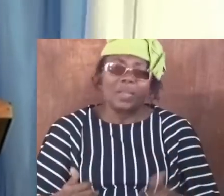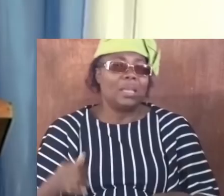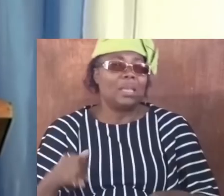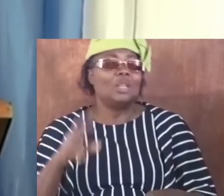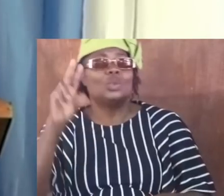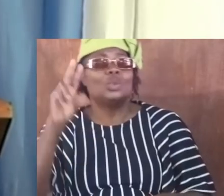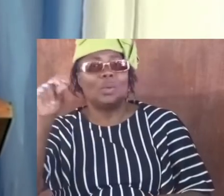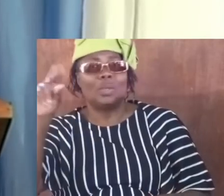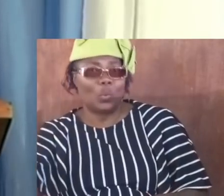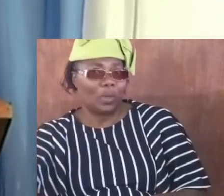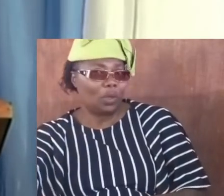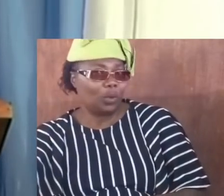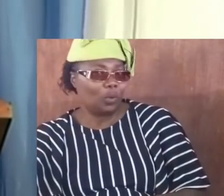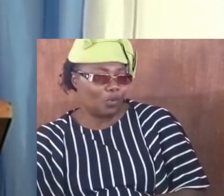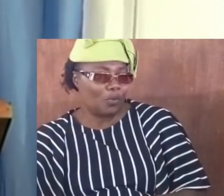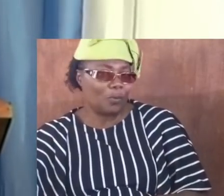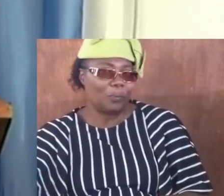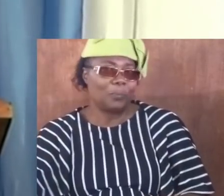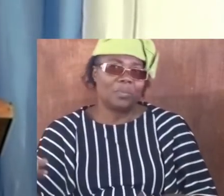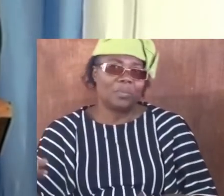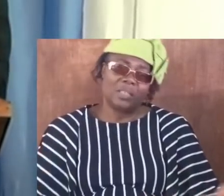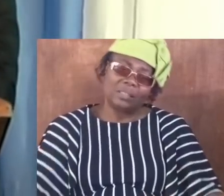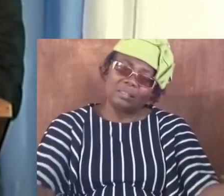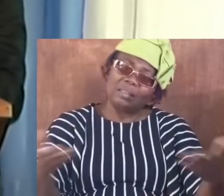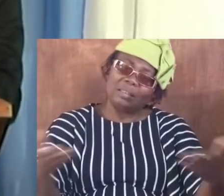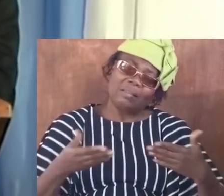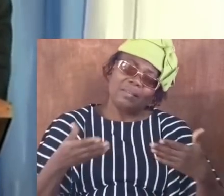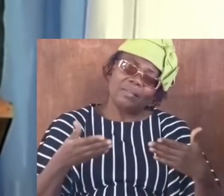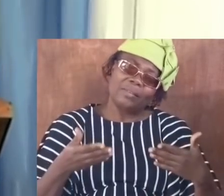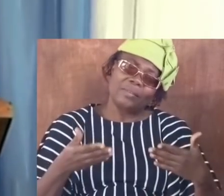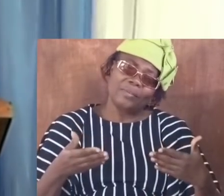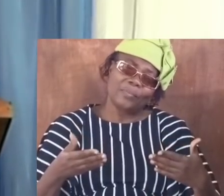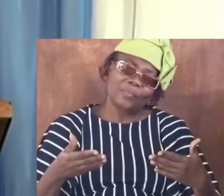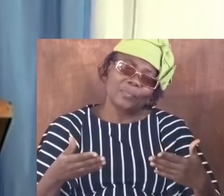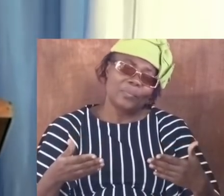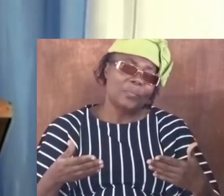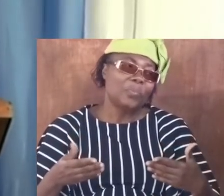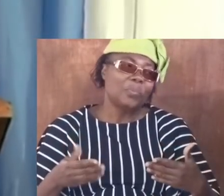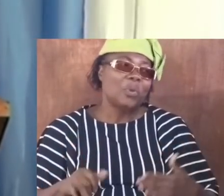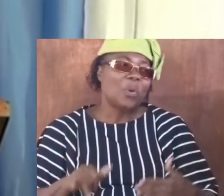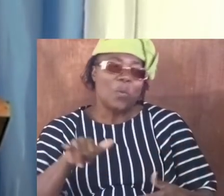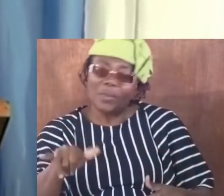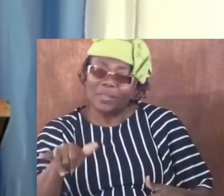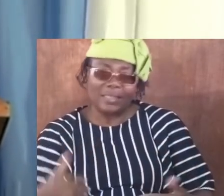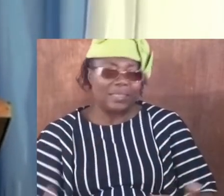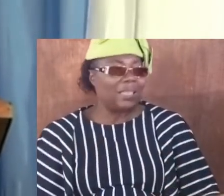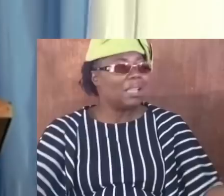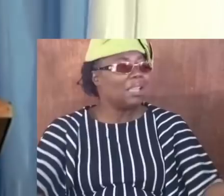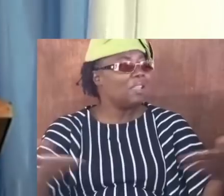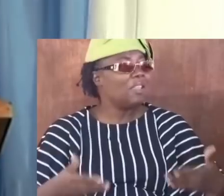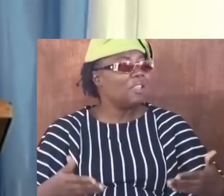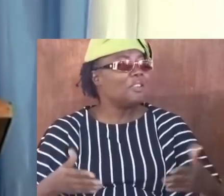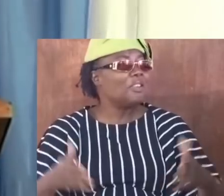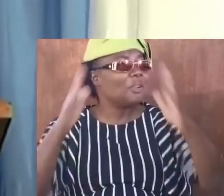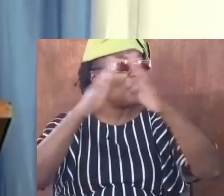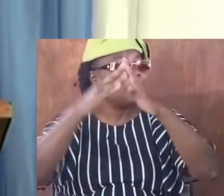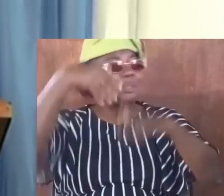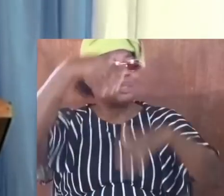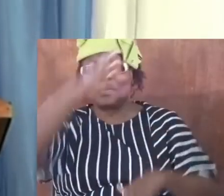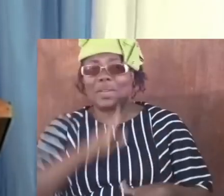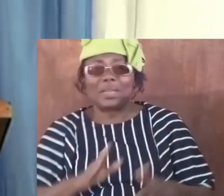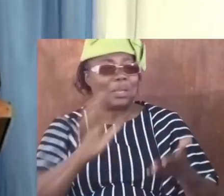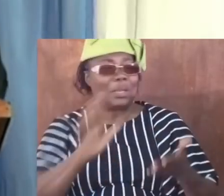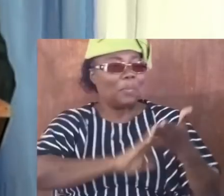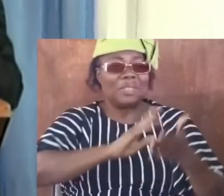Elder, it is still here with us. But guess what? We are still in the house of God. We are still in the presence